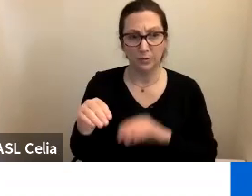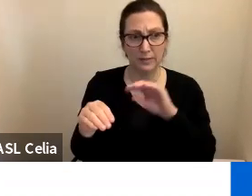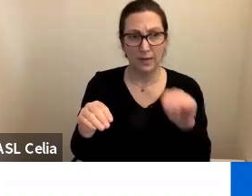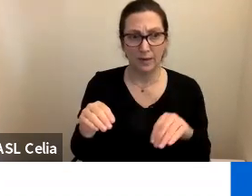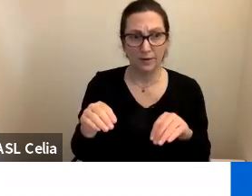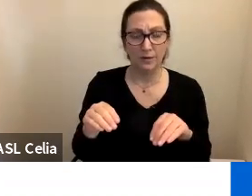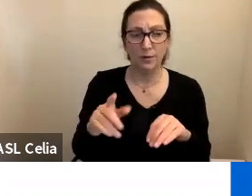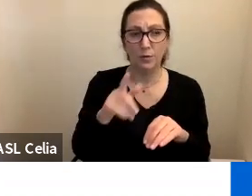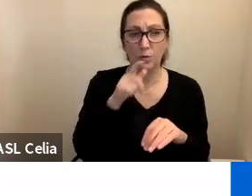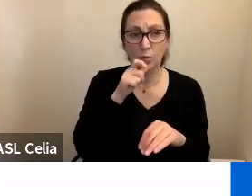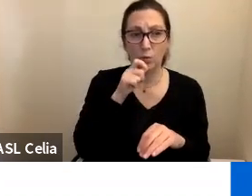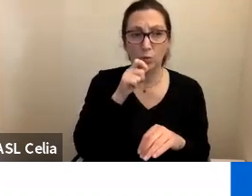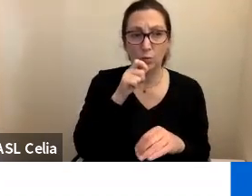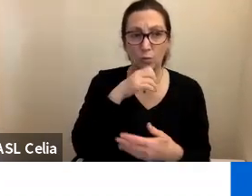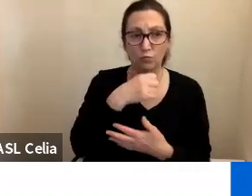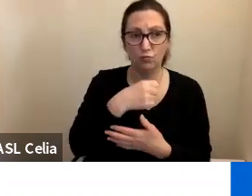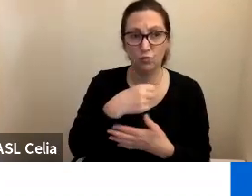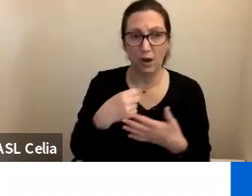rank